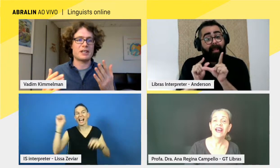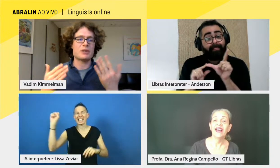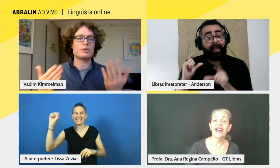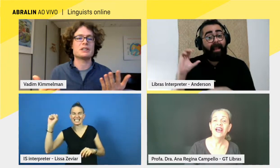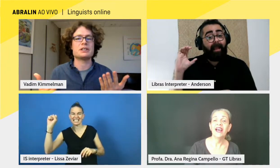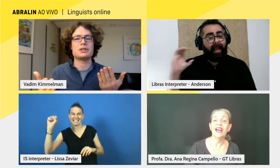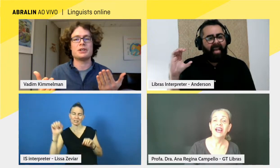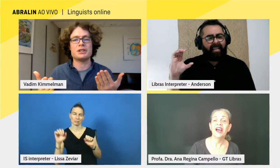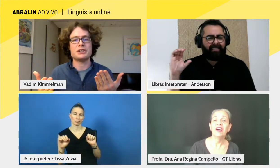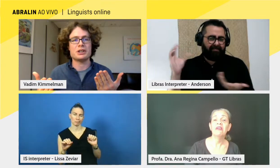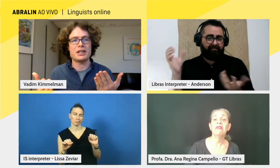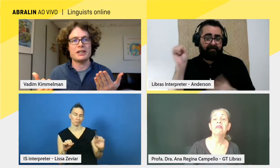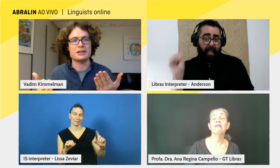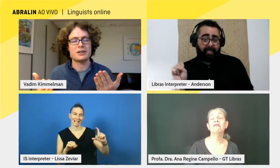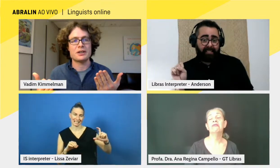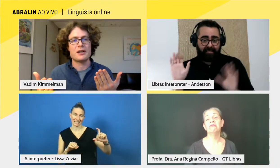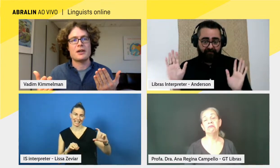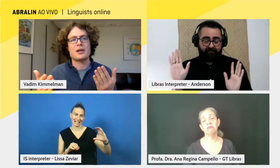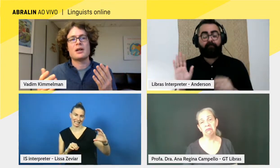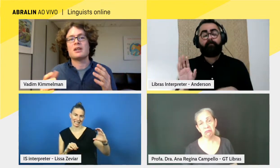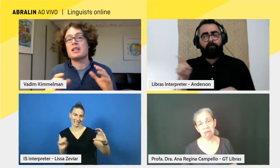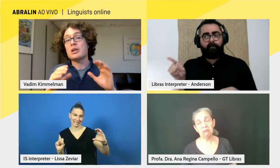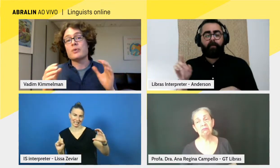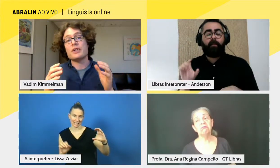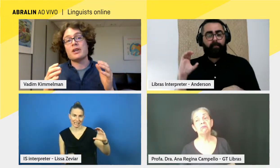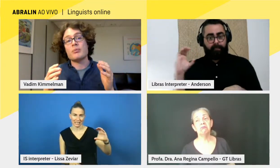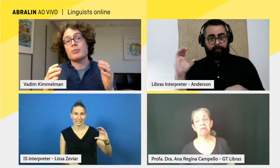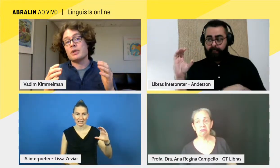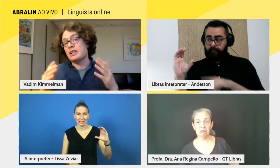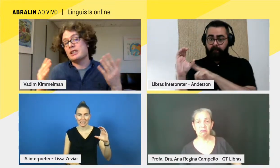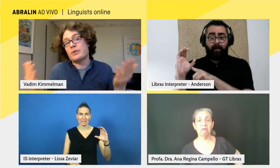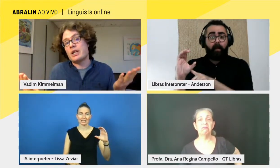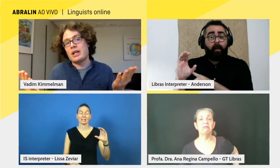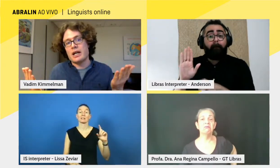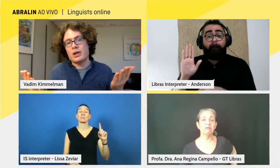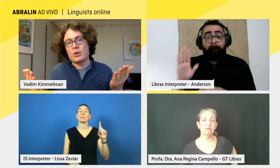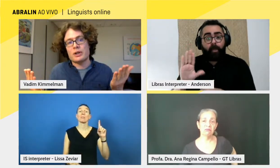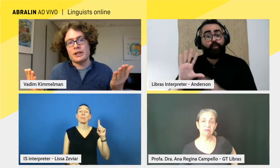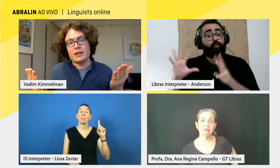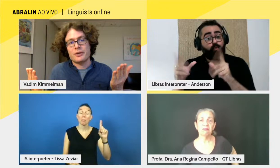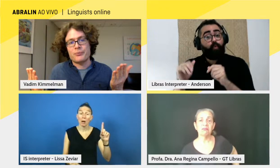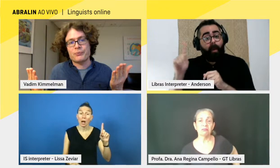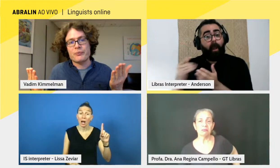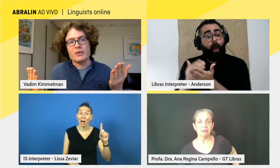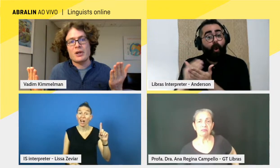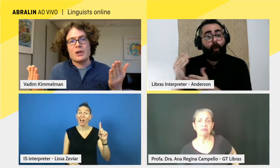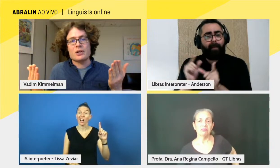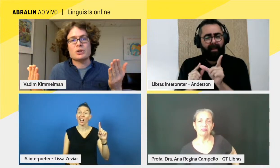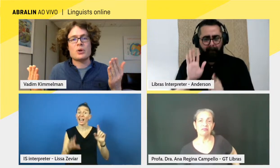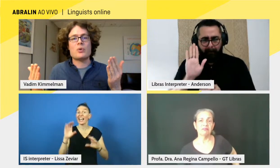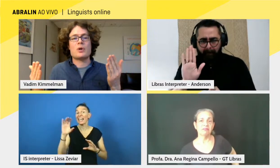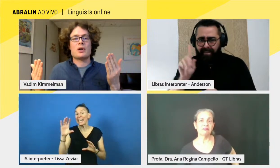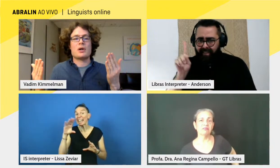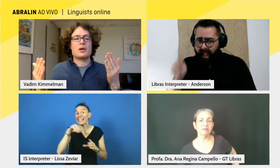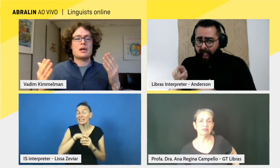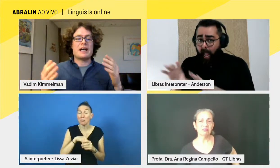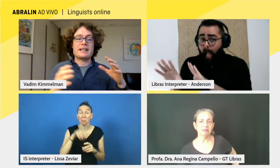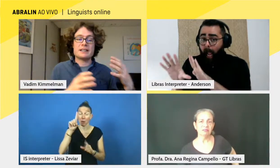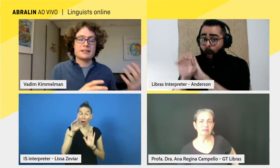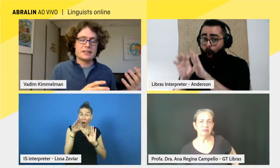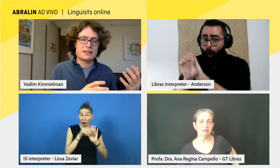of them can be considered initialized. None of them is really iconic.